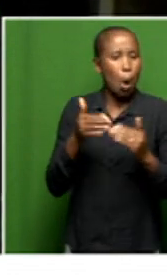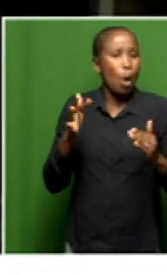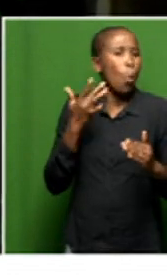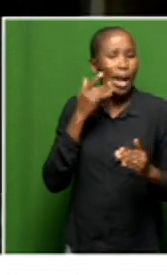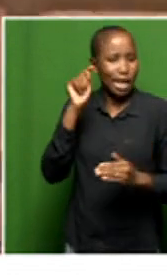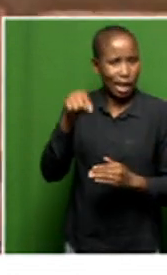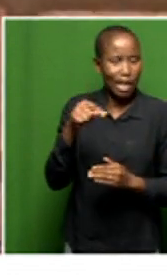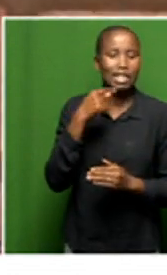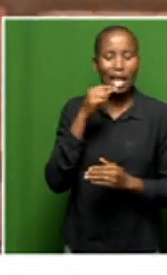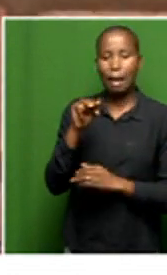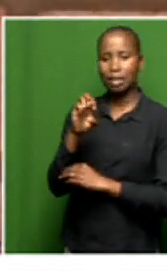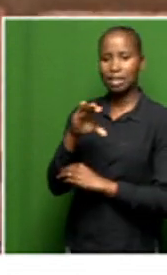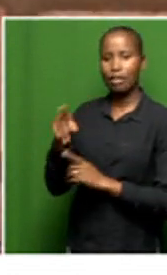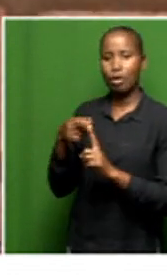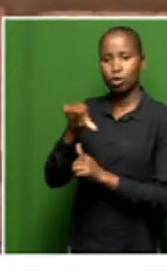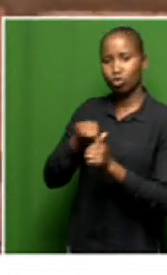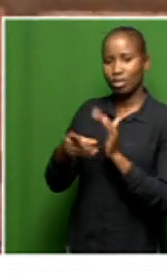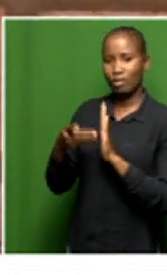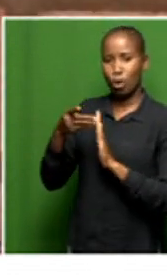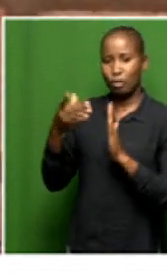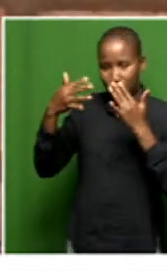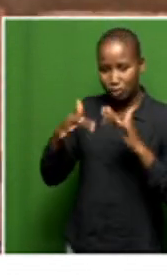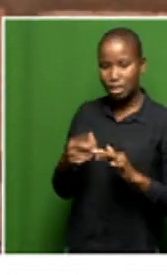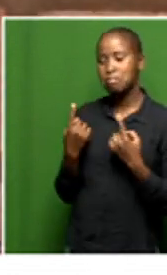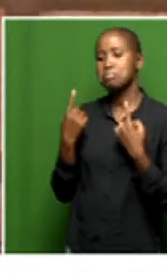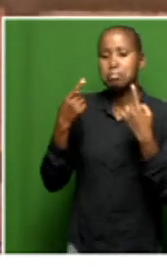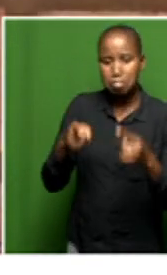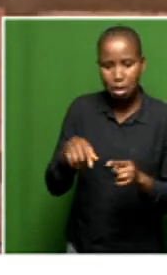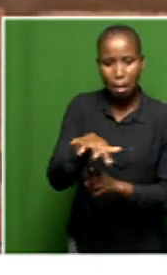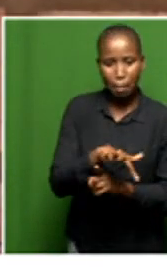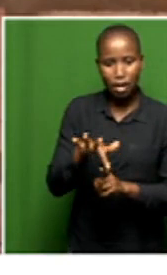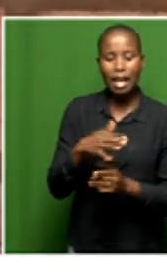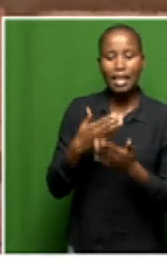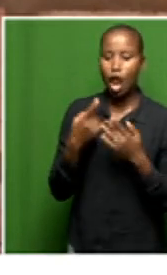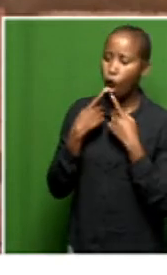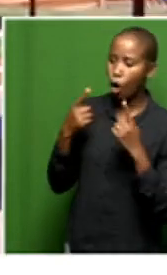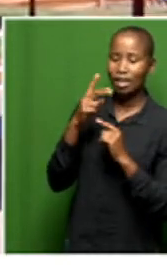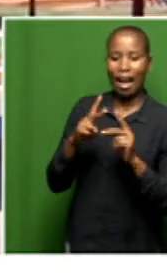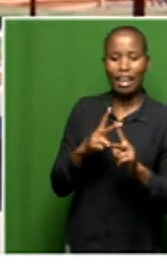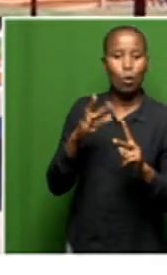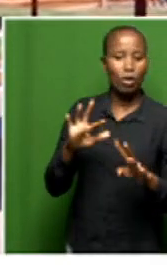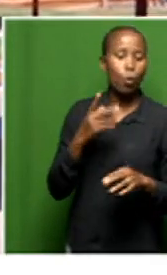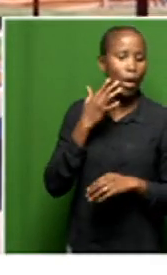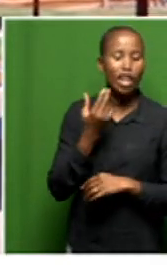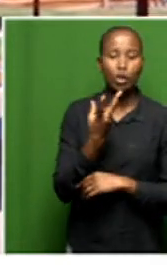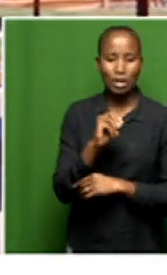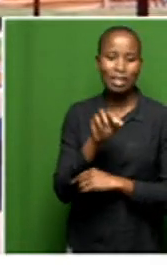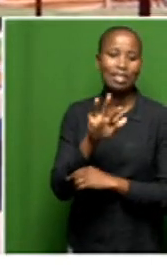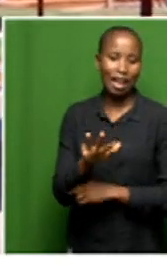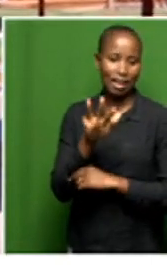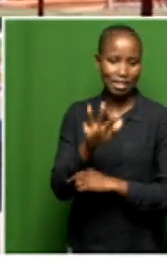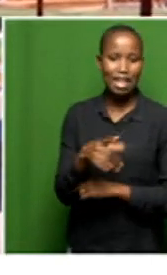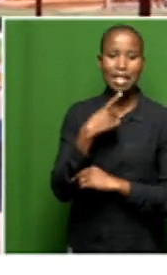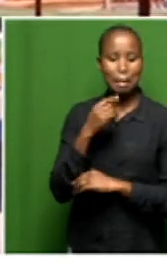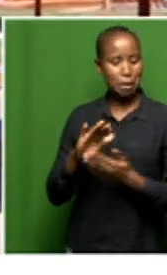MEC of Social Development, Thandimaya Tulakhoza, traveled to the area to relaunch the facility in 2019, giving hope to the community